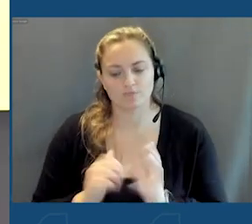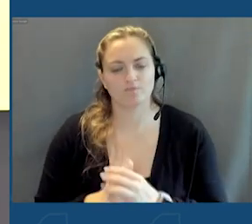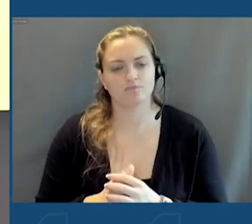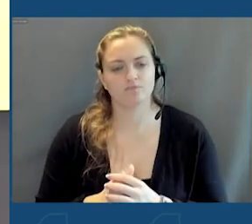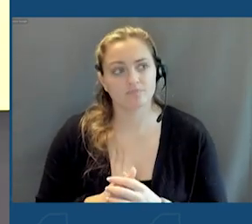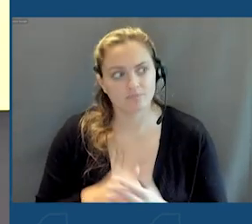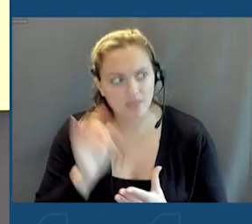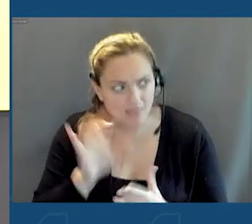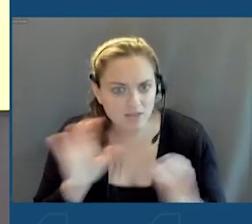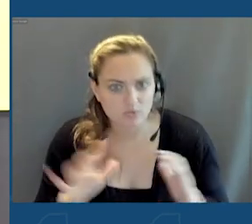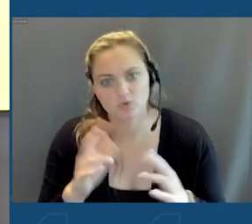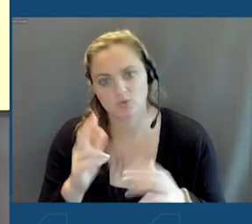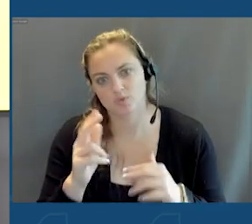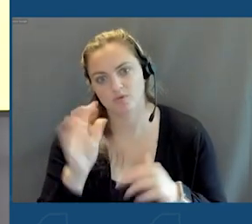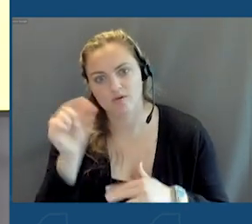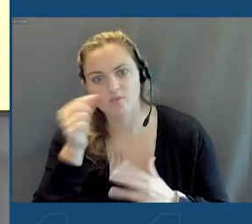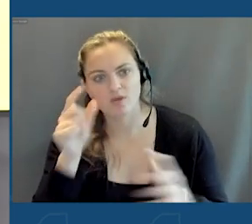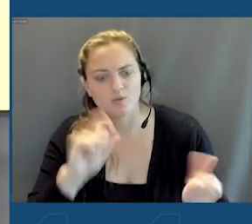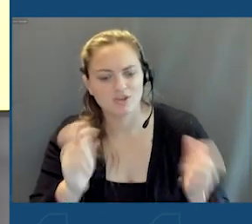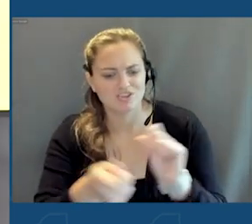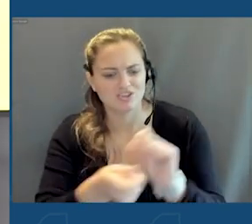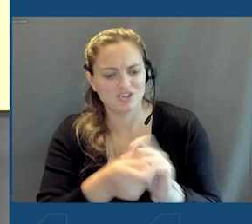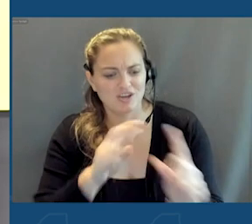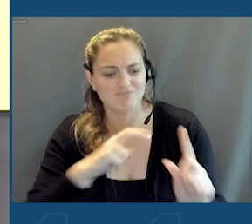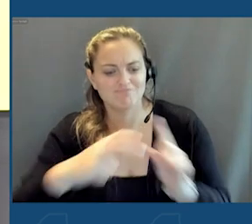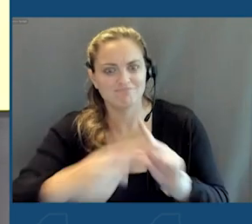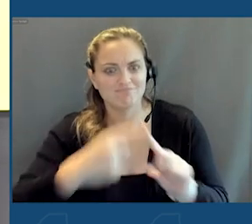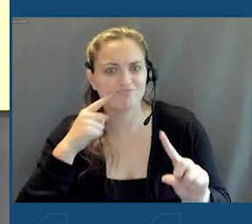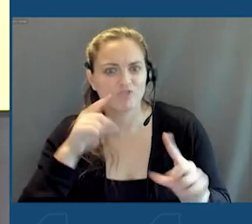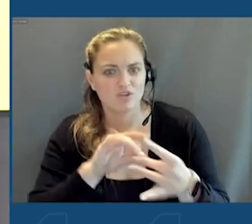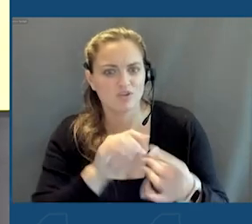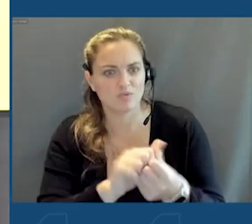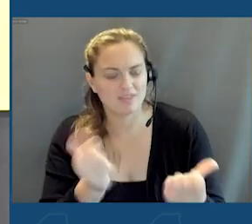in government. We can change the dynamic around this.